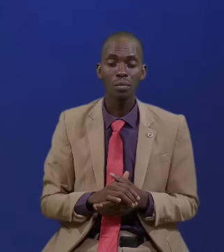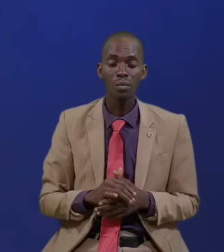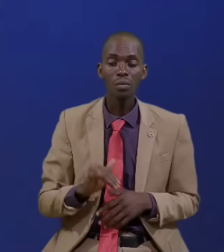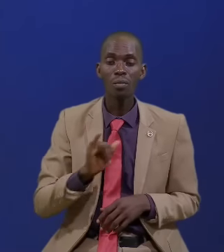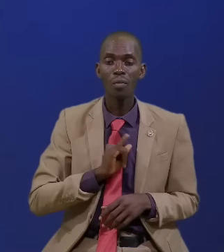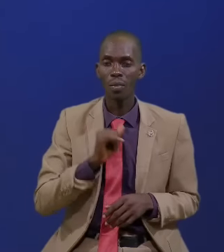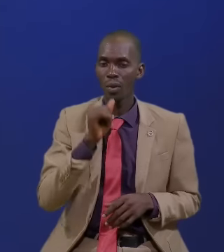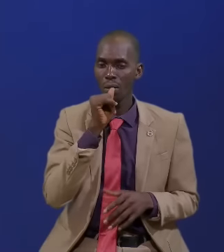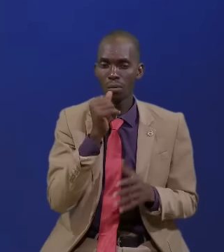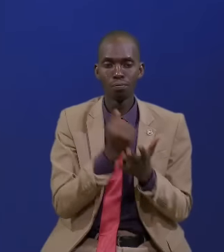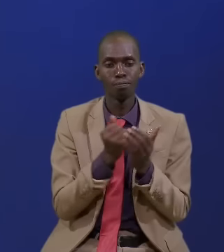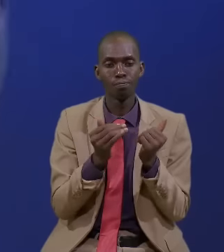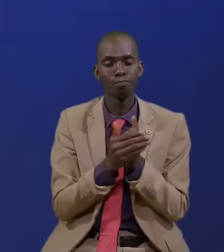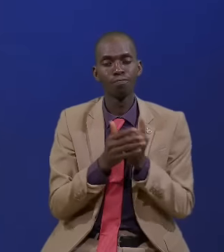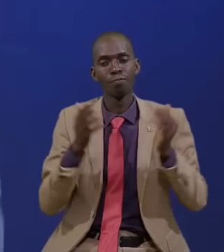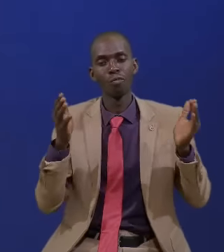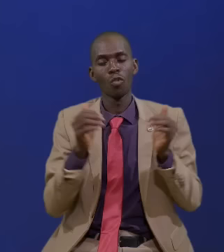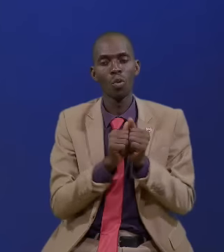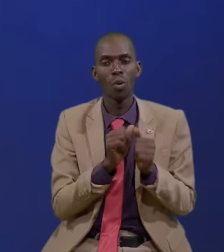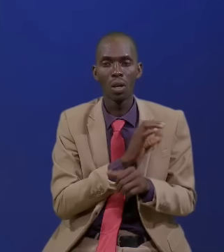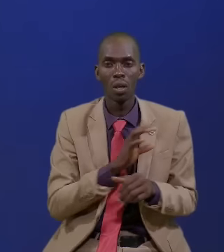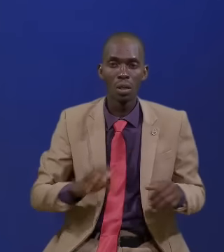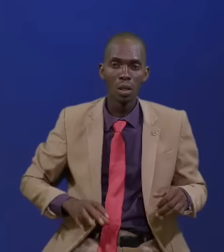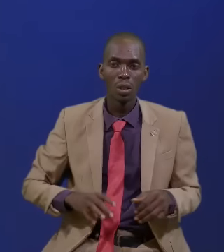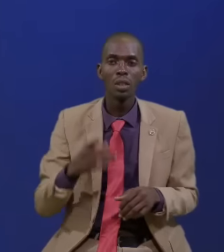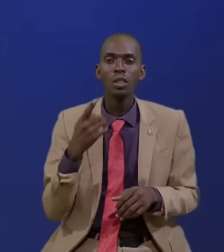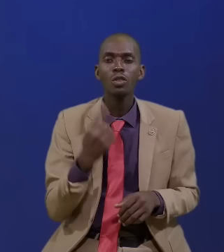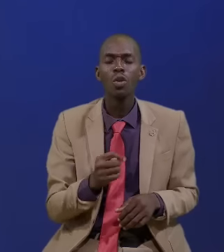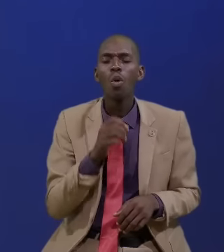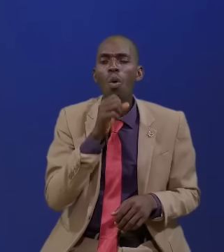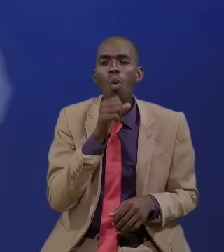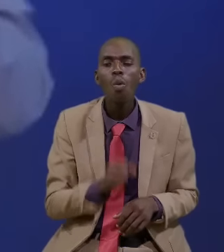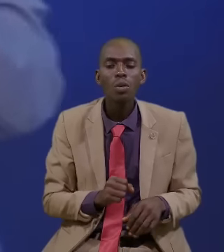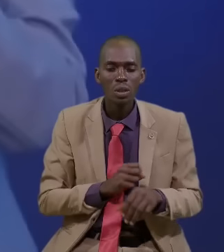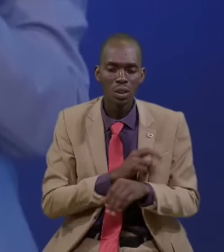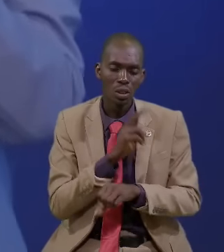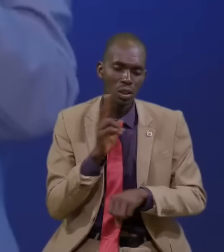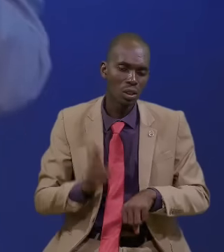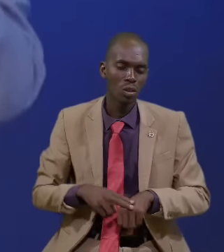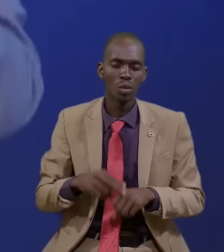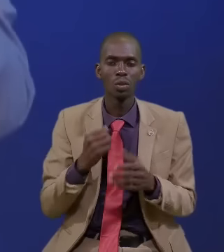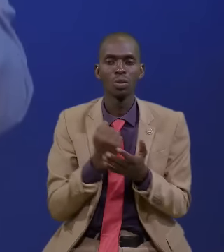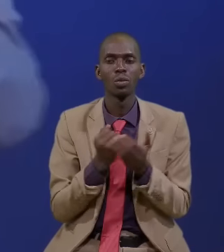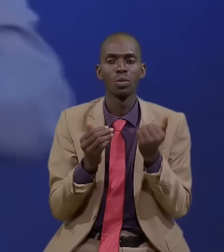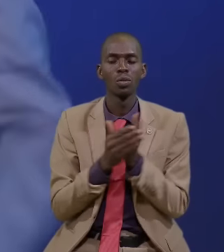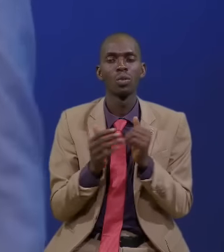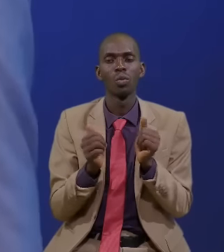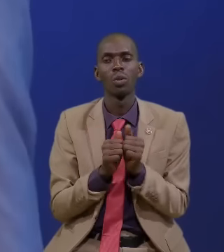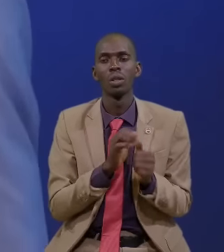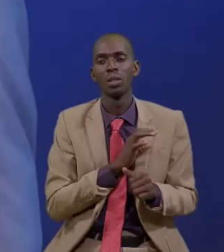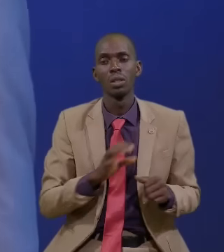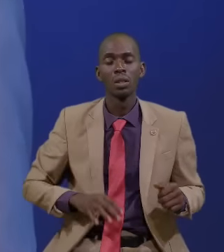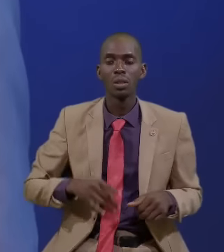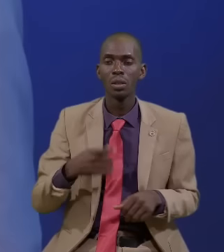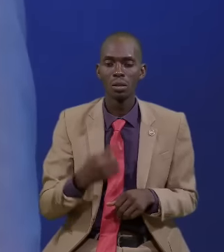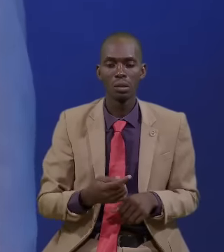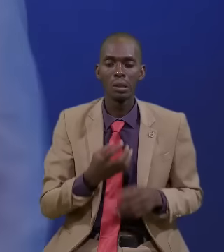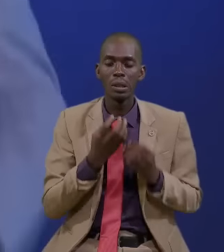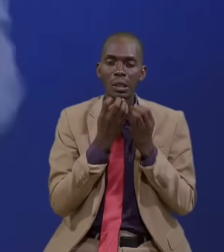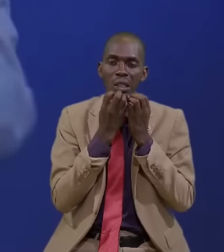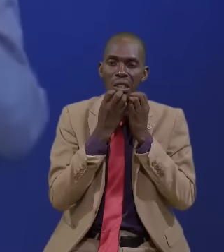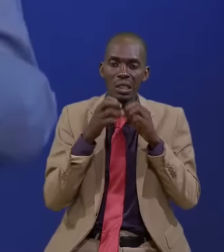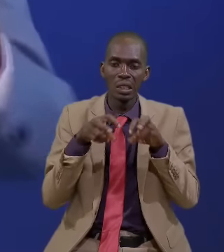with Christ. The old man crucified with Christ. The selfish life